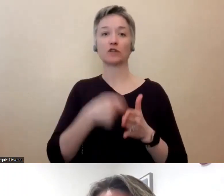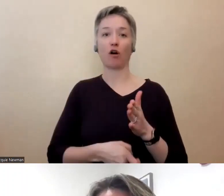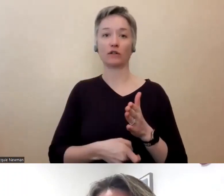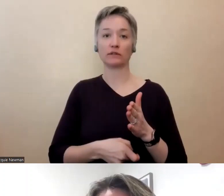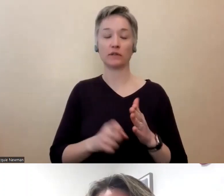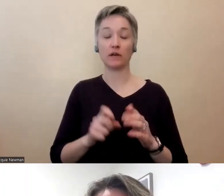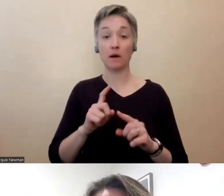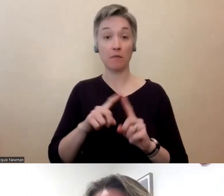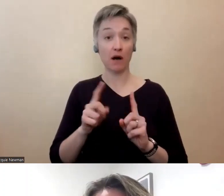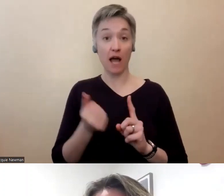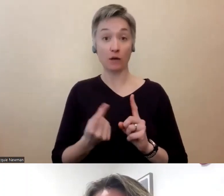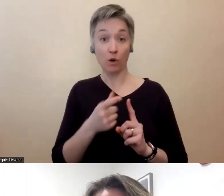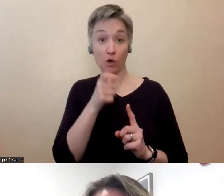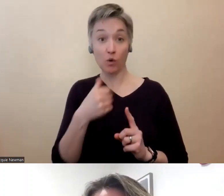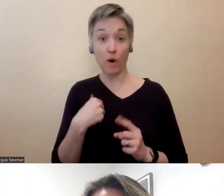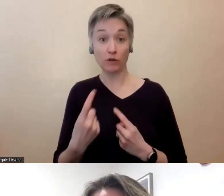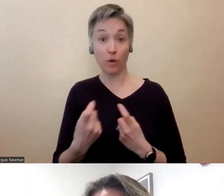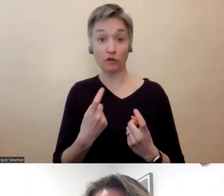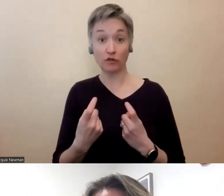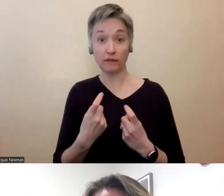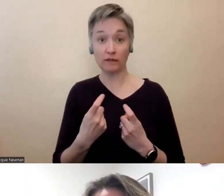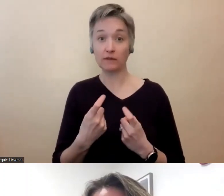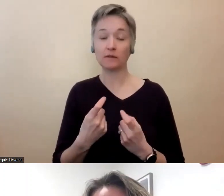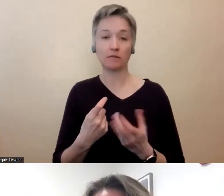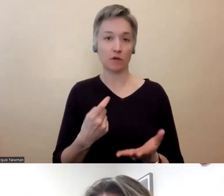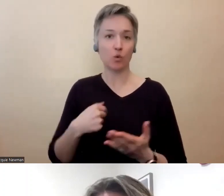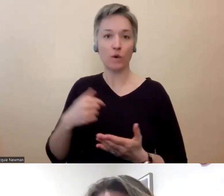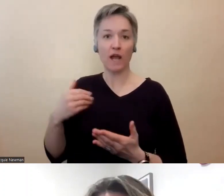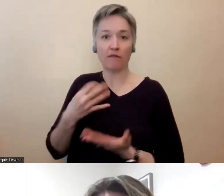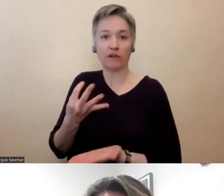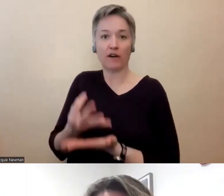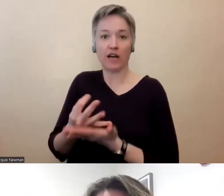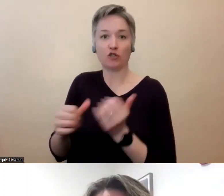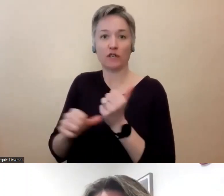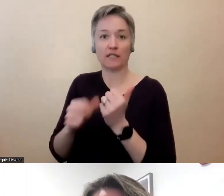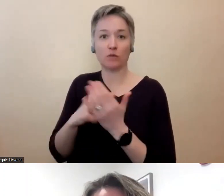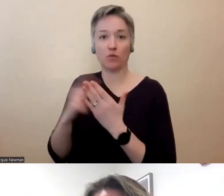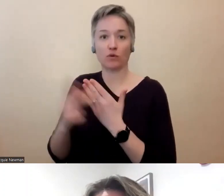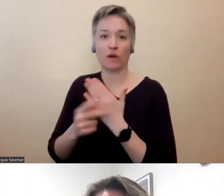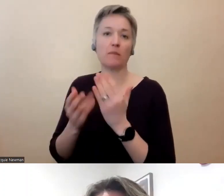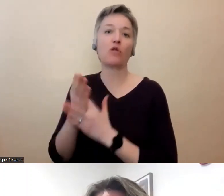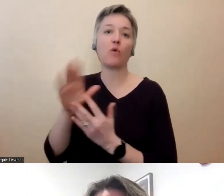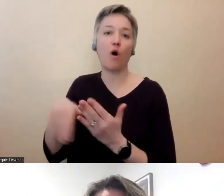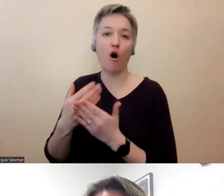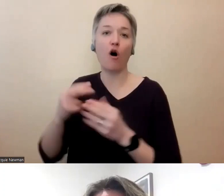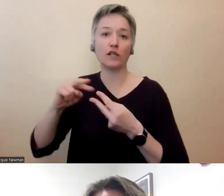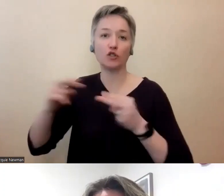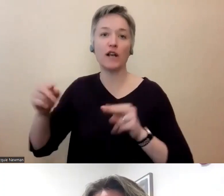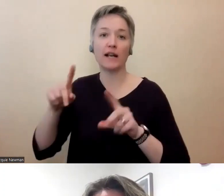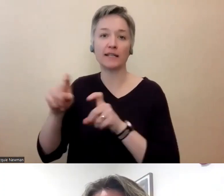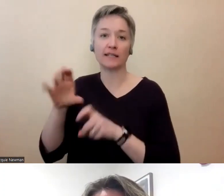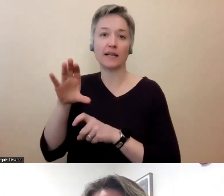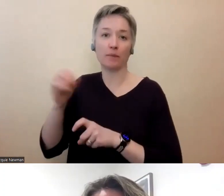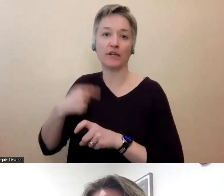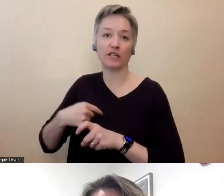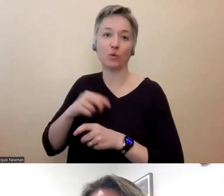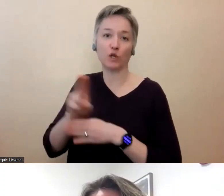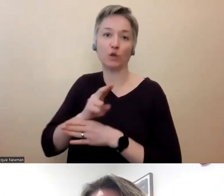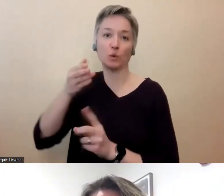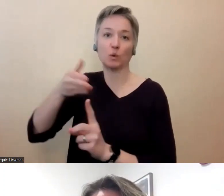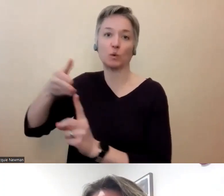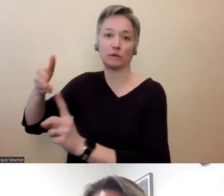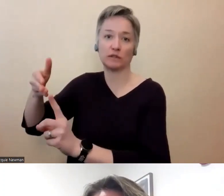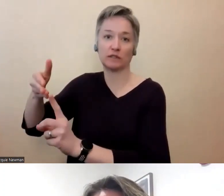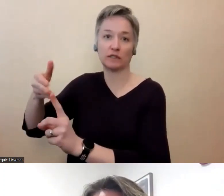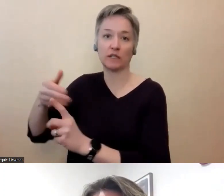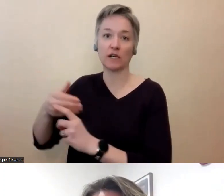that had questions about that. There is a financial assistance program through all of the genetic testing companies we use. They don't get taken